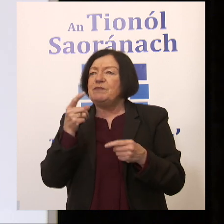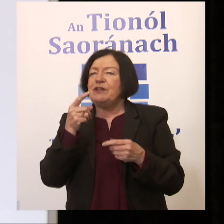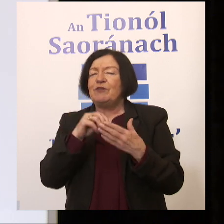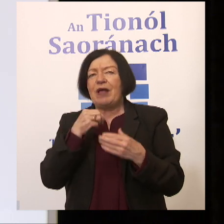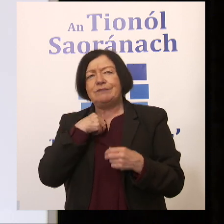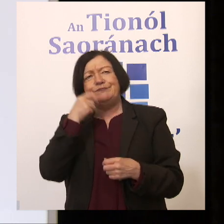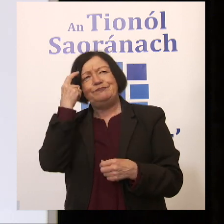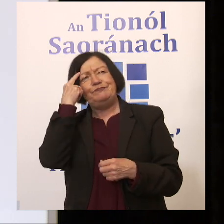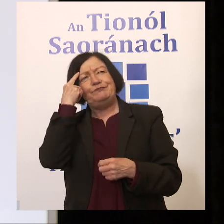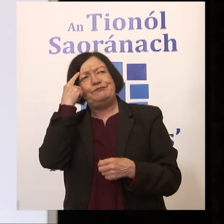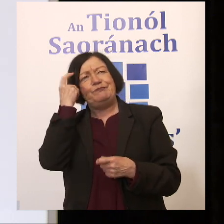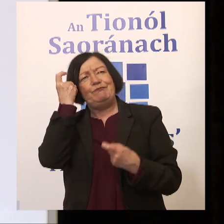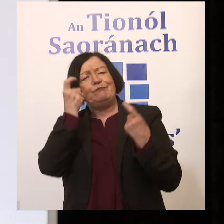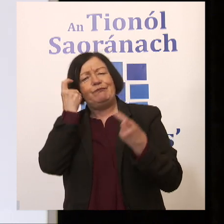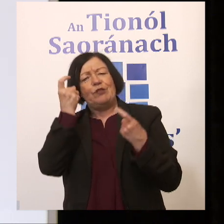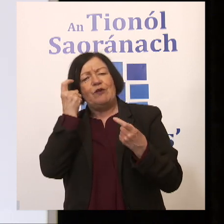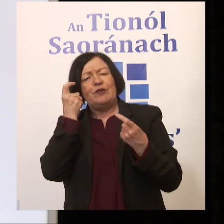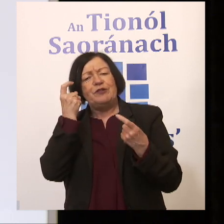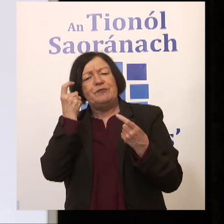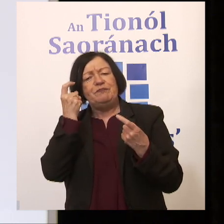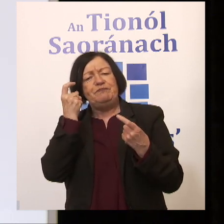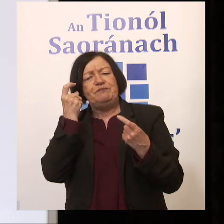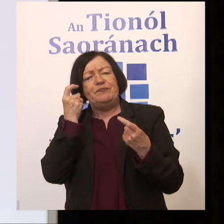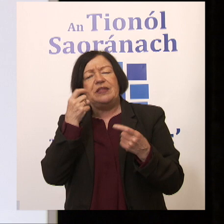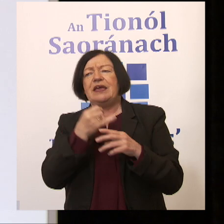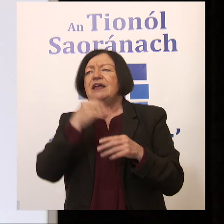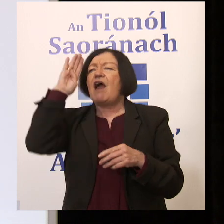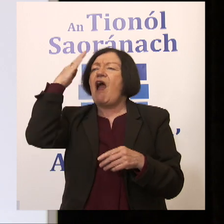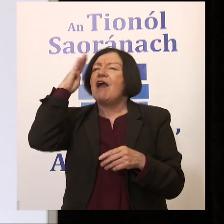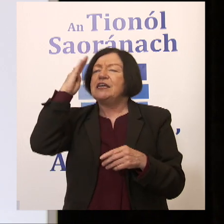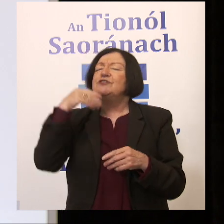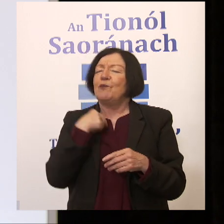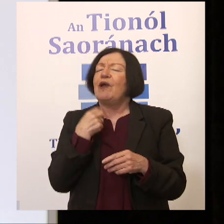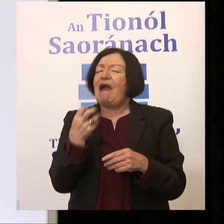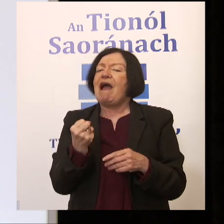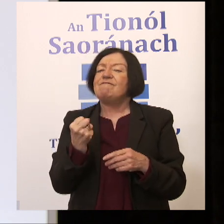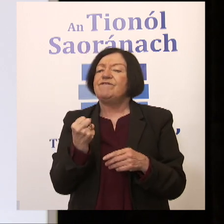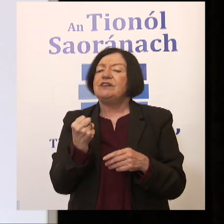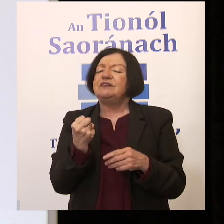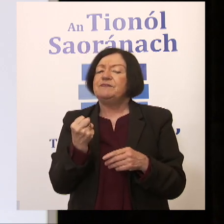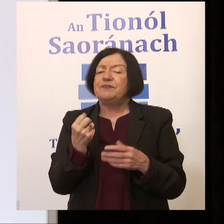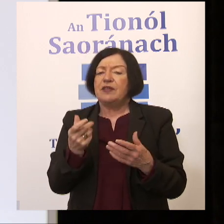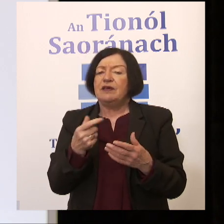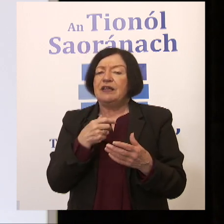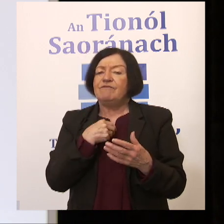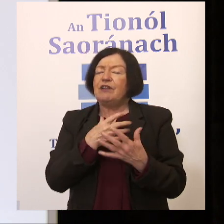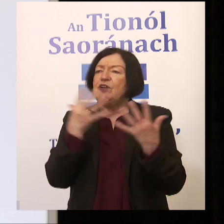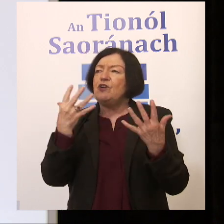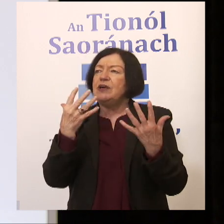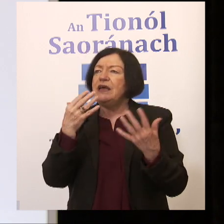mine that, or a paradox if you like, that in Ireland I think we do have a fairly acute sense